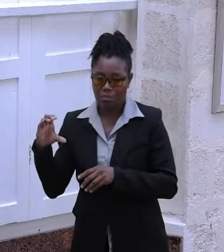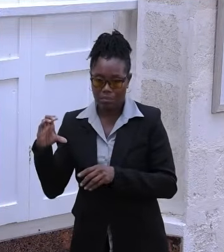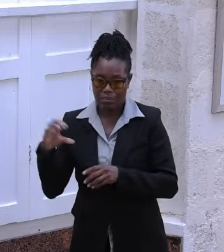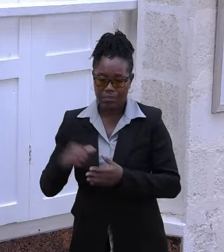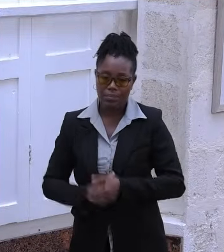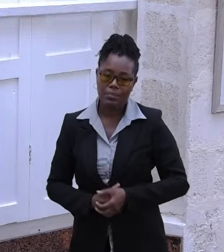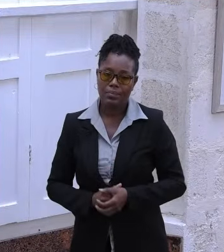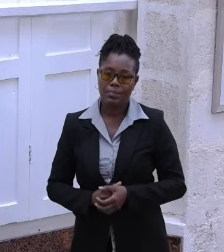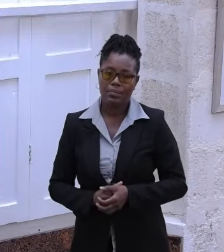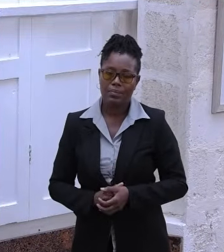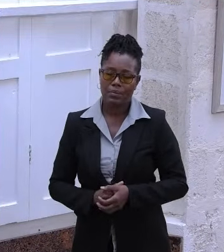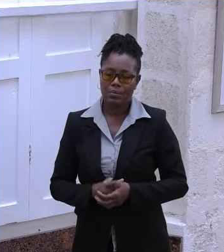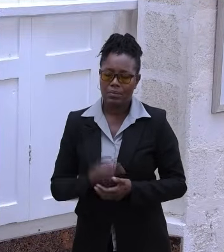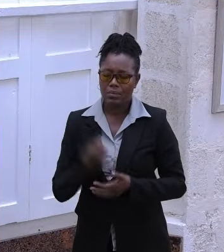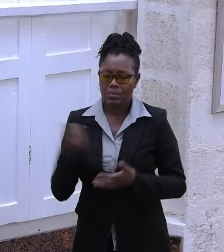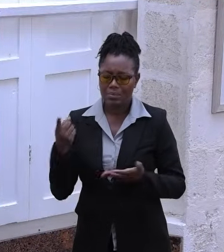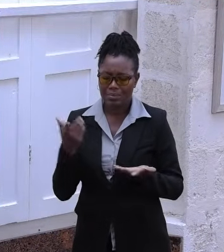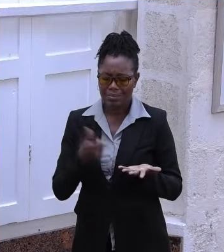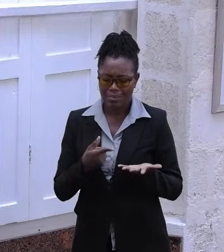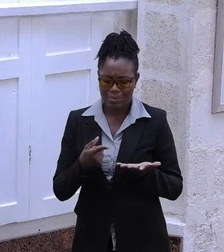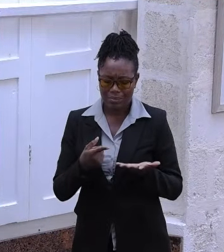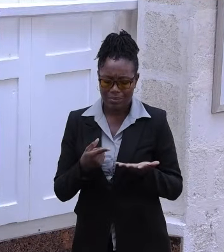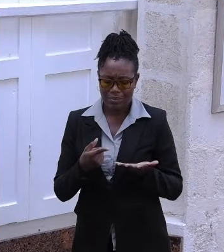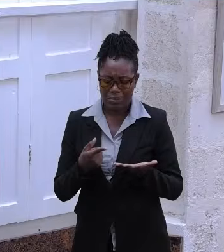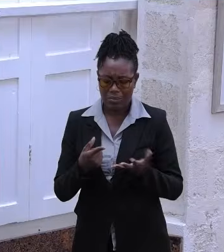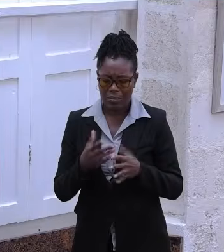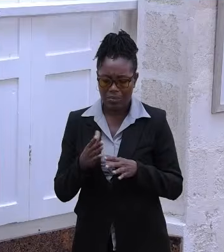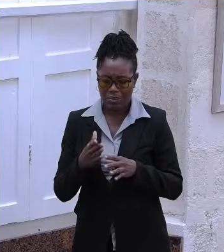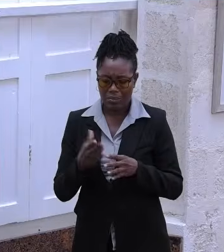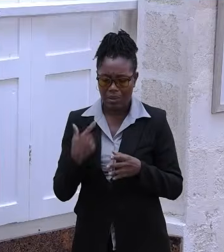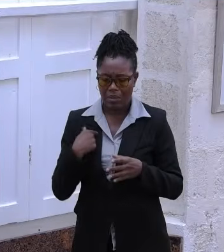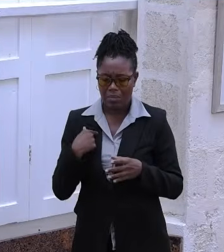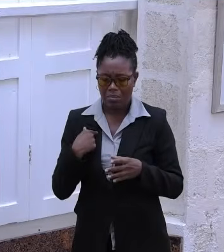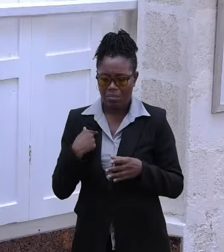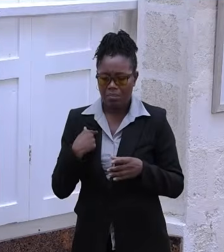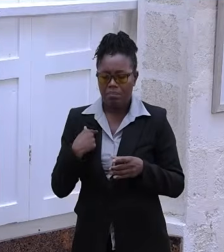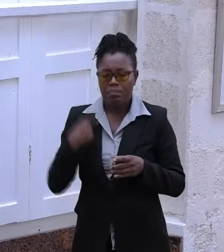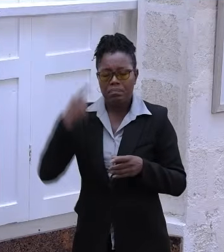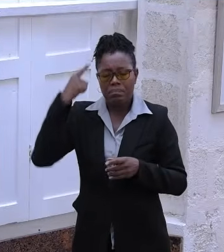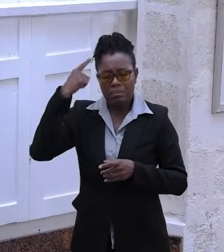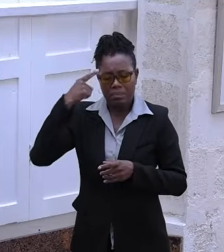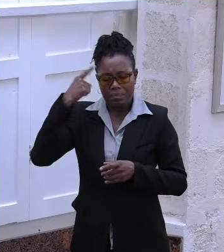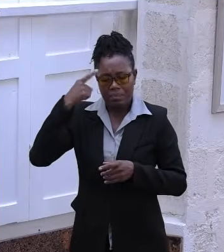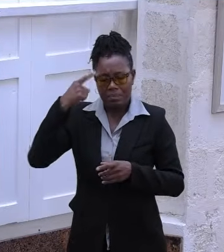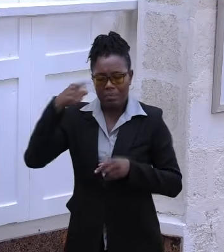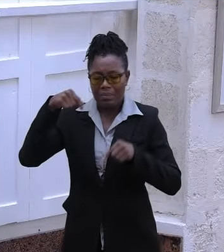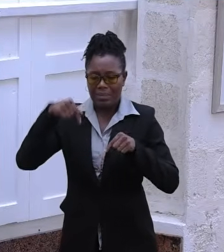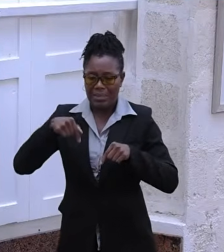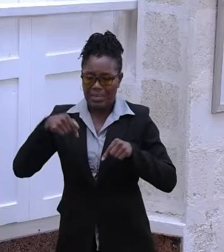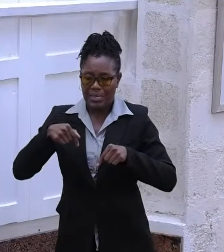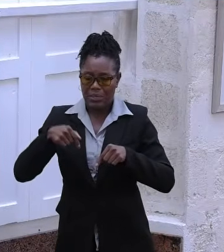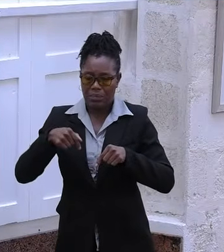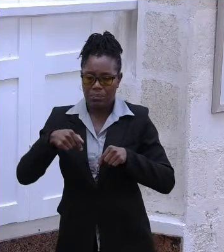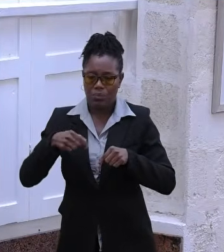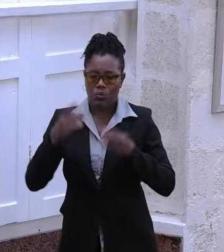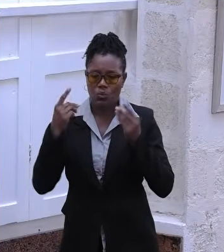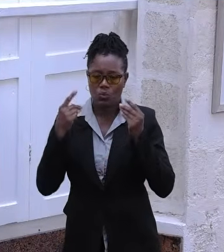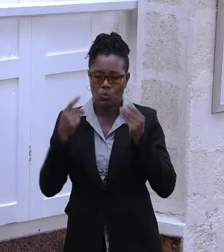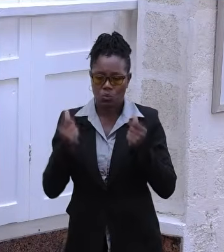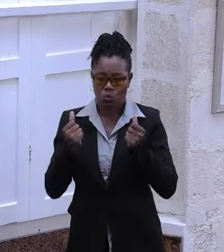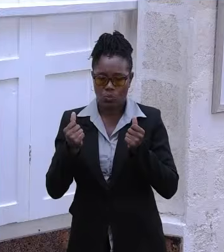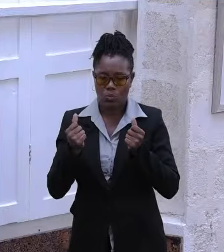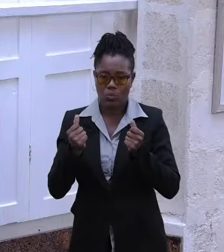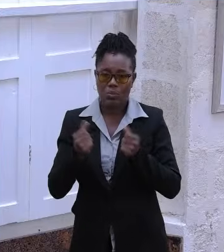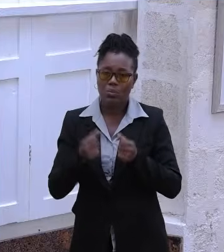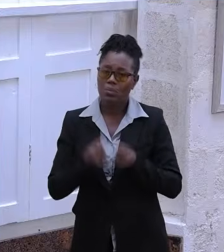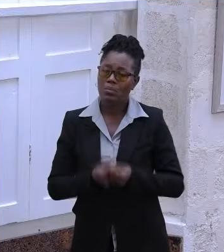So you put all of those things together, my conclusion is this is too quick. And then